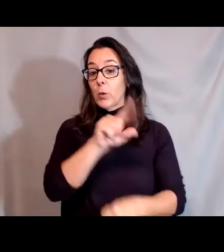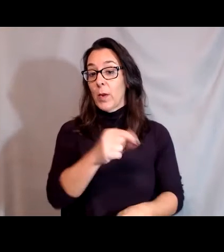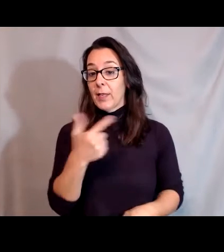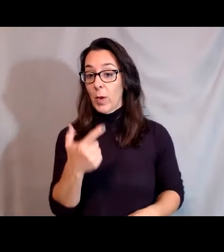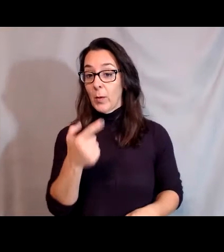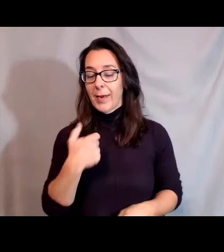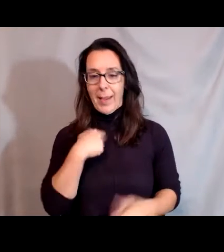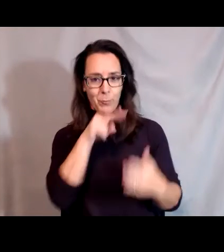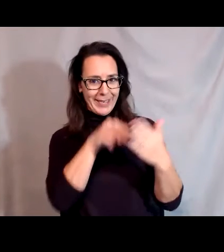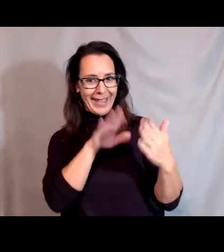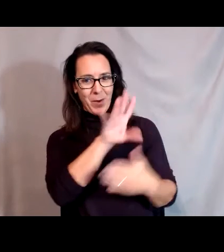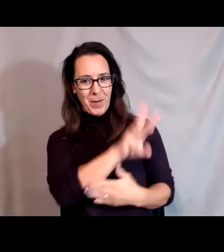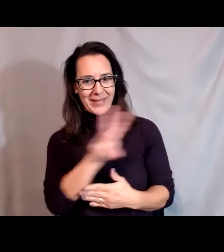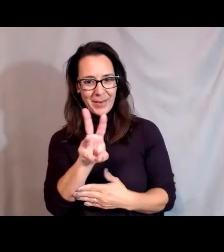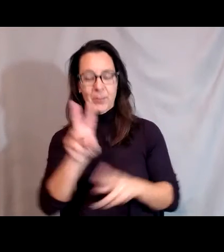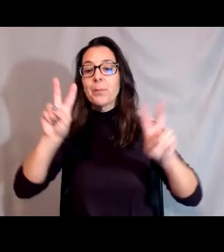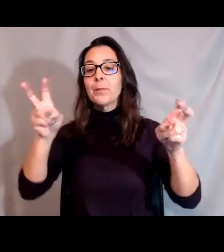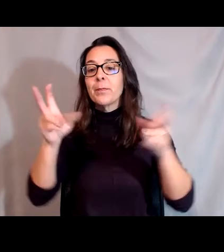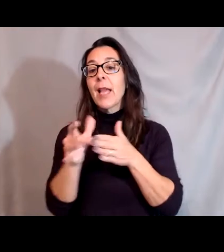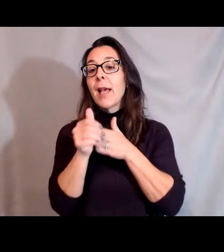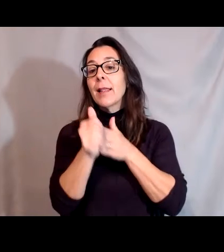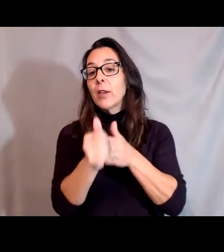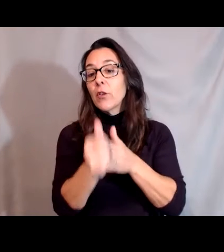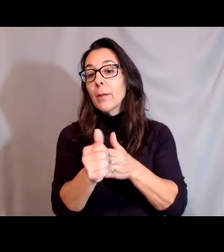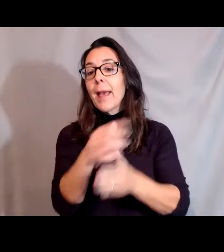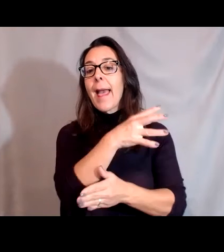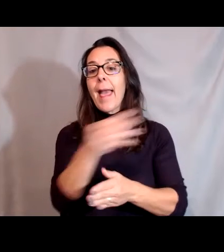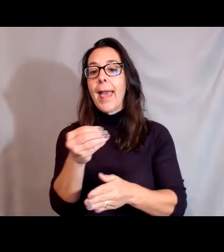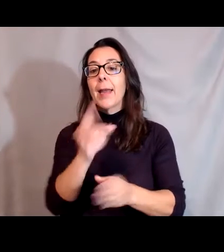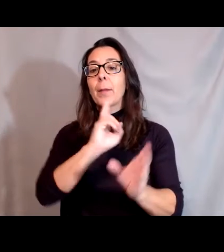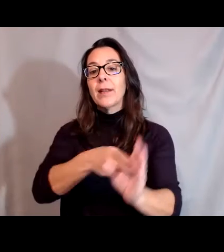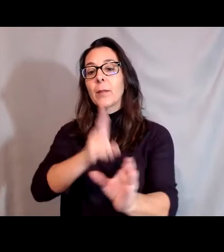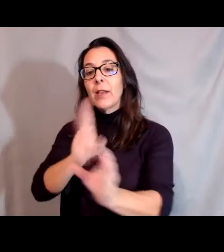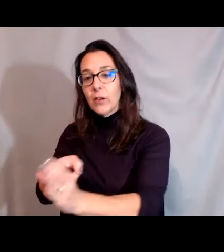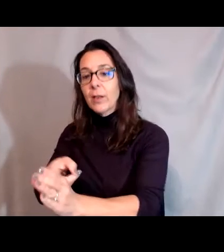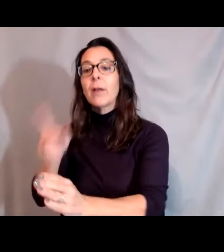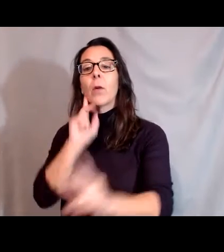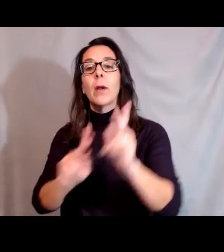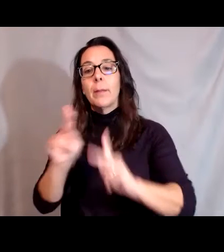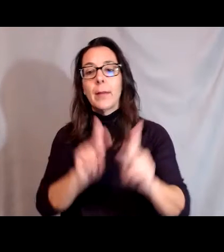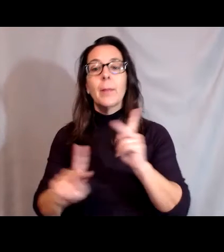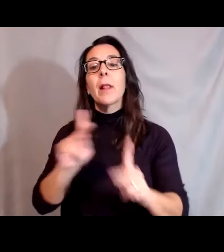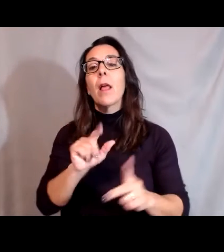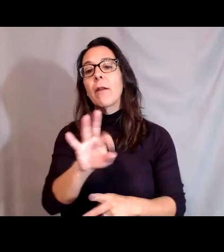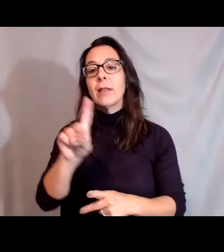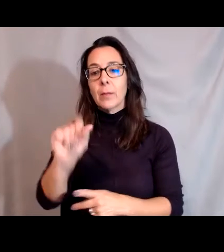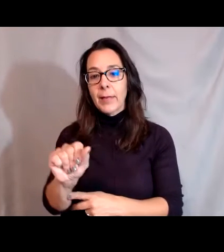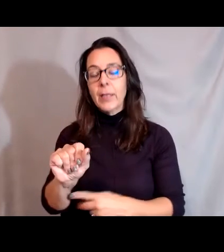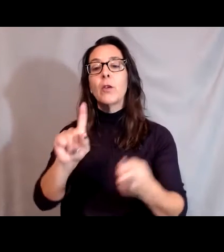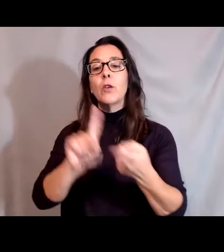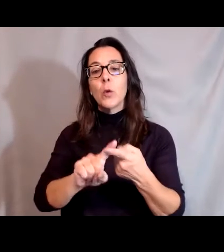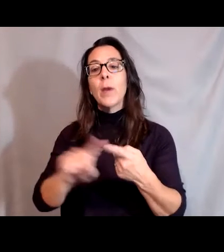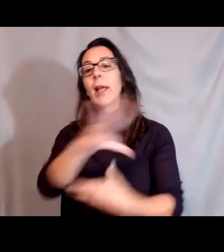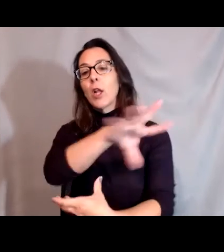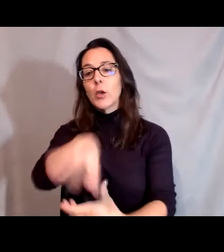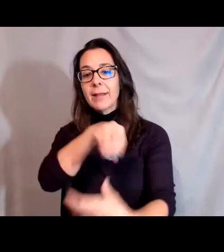their website, is Leadership and Participation of Persons with Disabilities toward an Inclusive, Accessible,